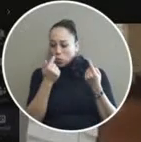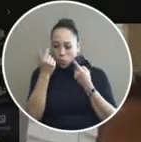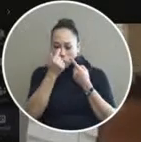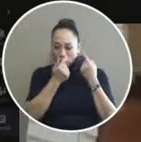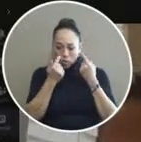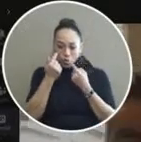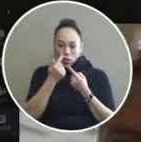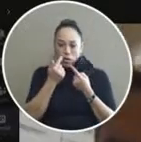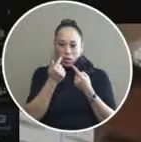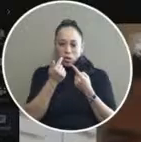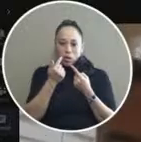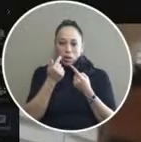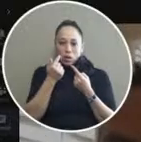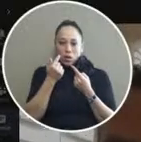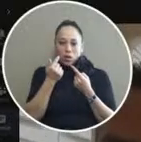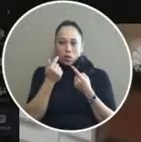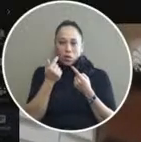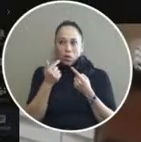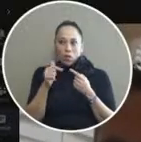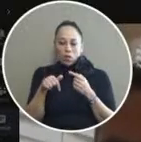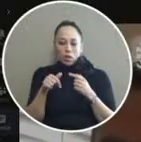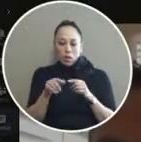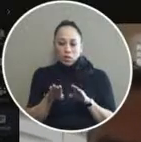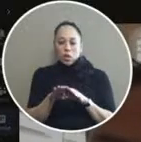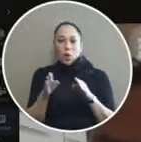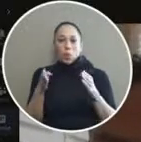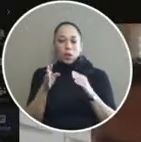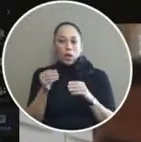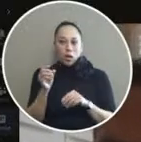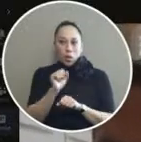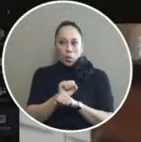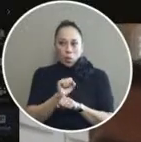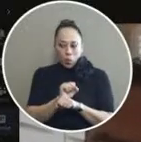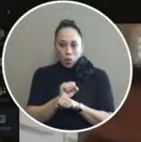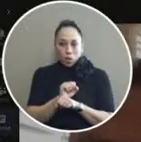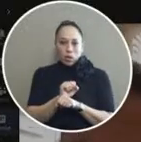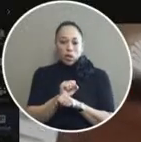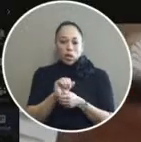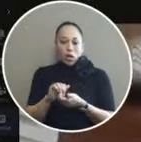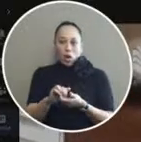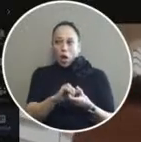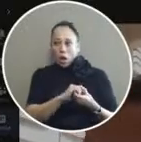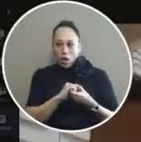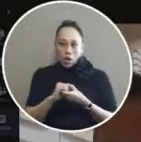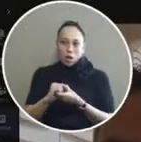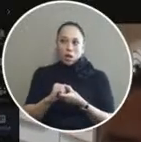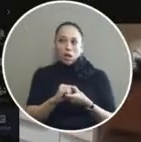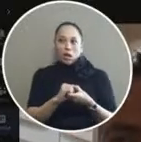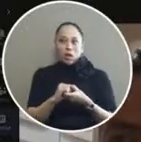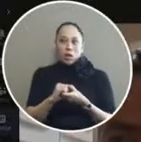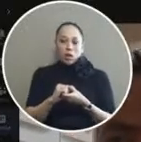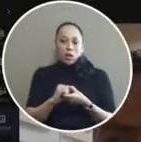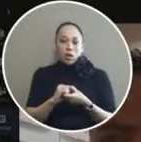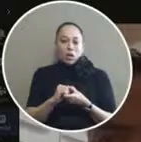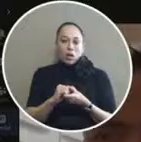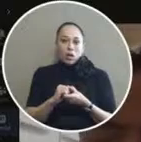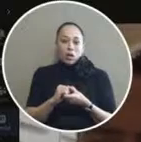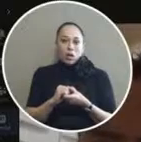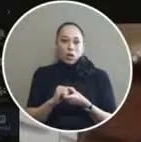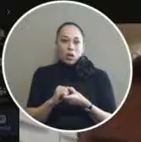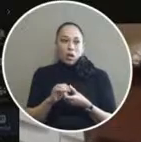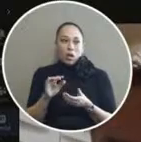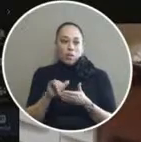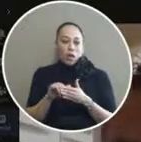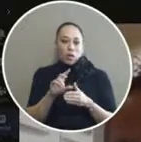of this phased reopening and working collaboratively, if we're reaching out to any of the